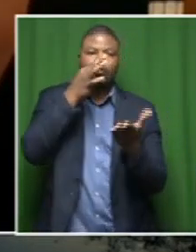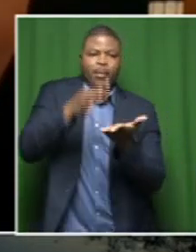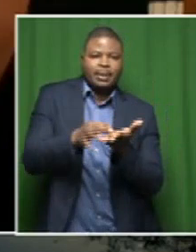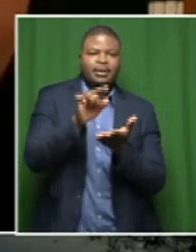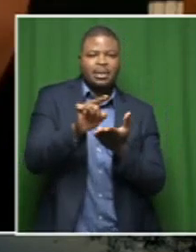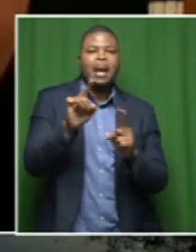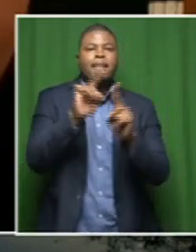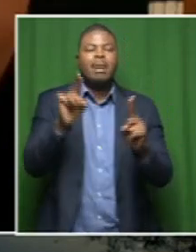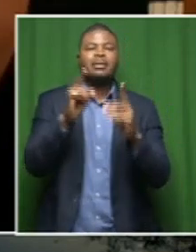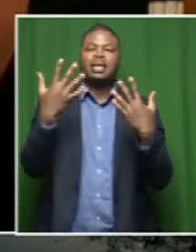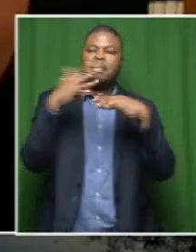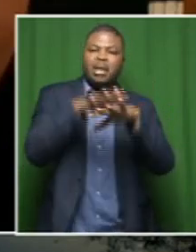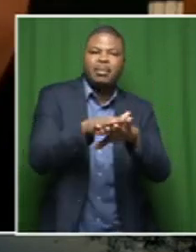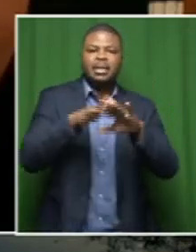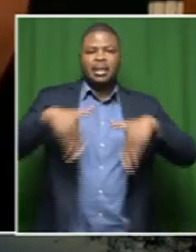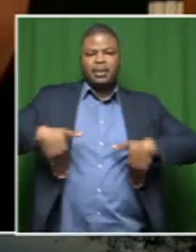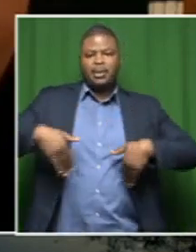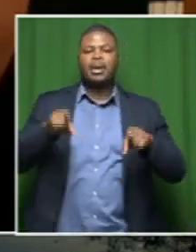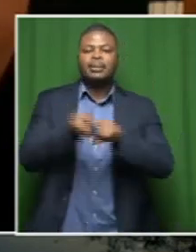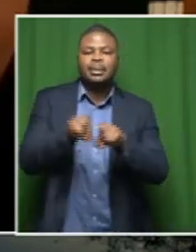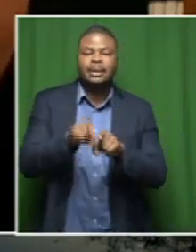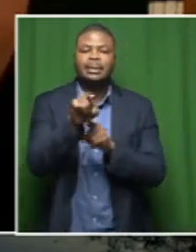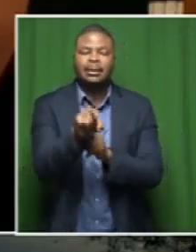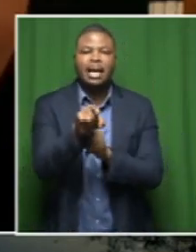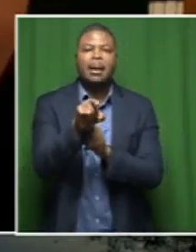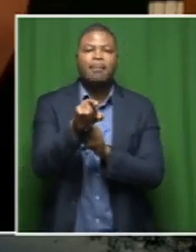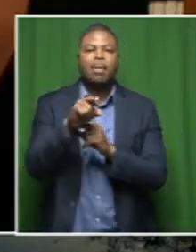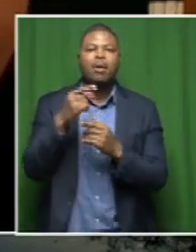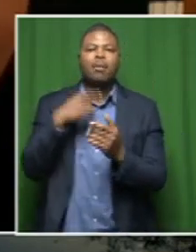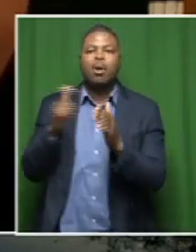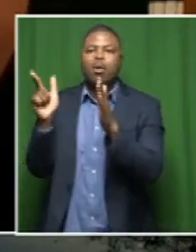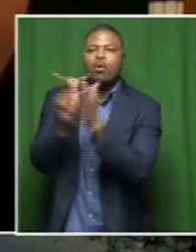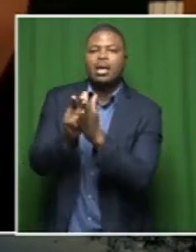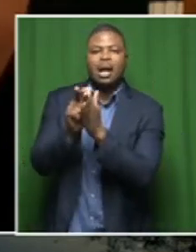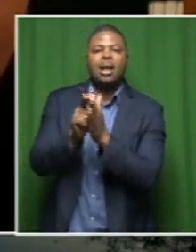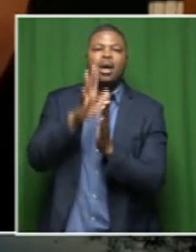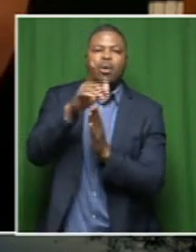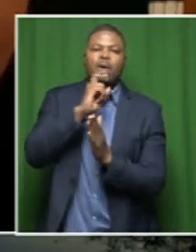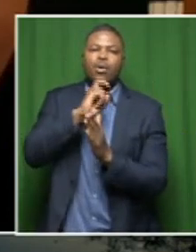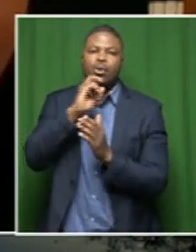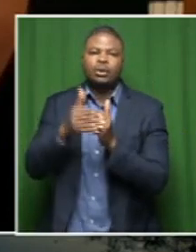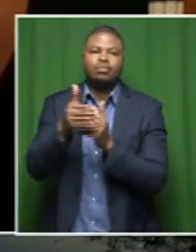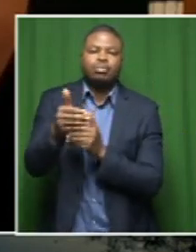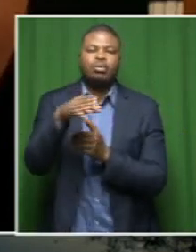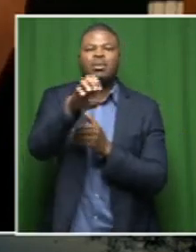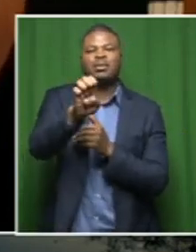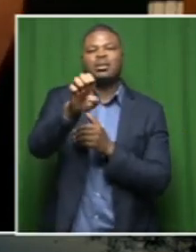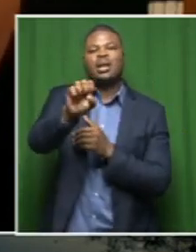been implemented and what legal action SERI is banking on to bring justice for the victims.